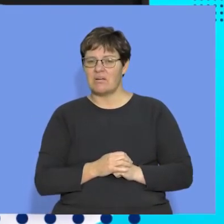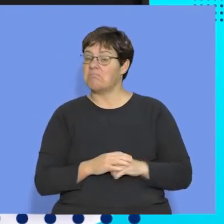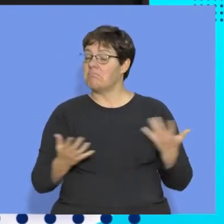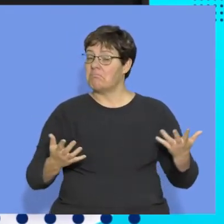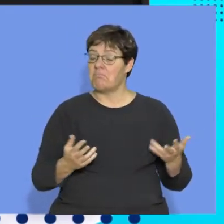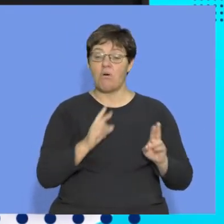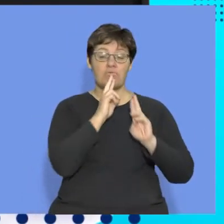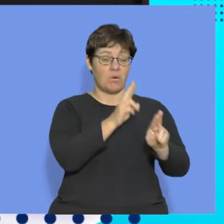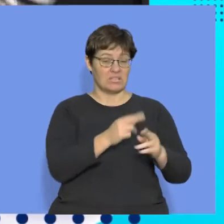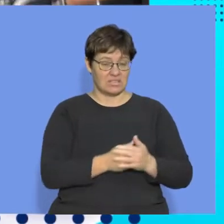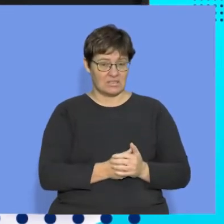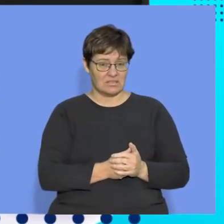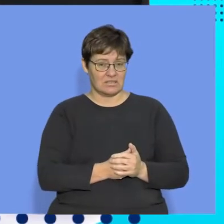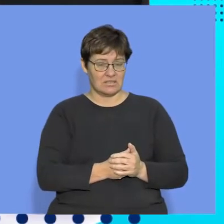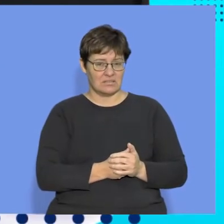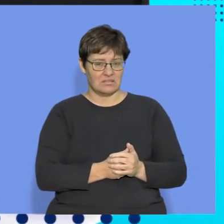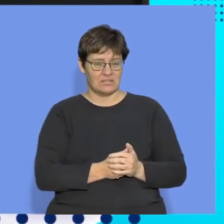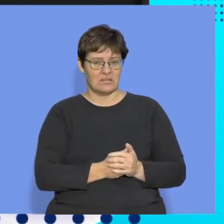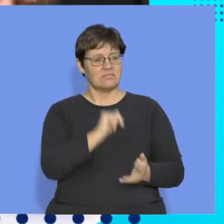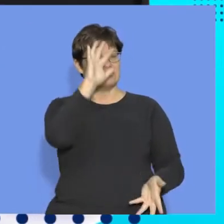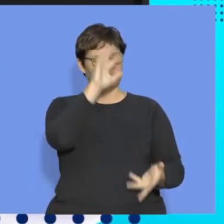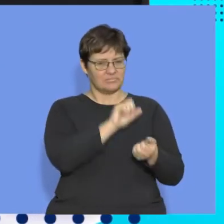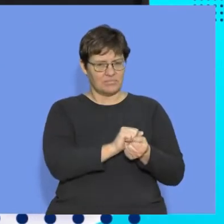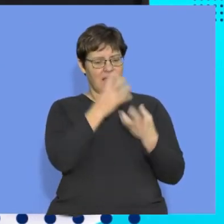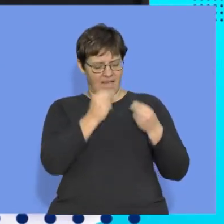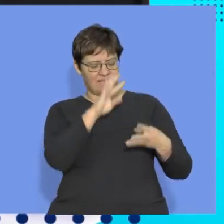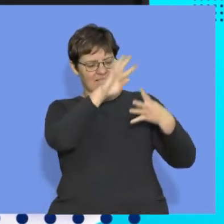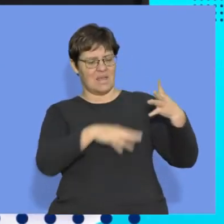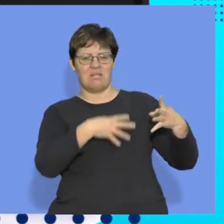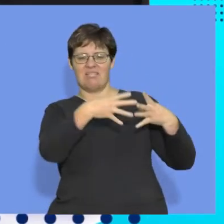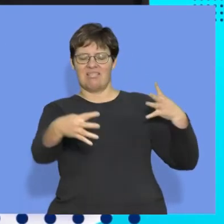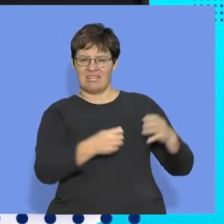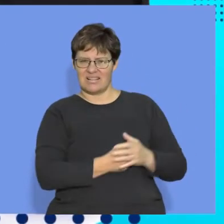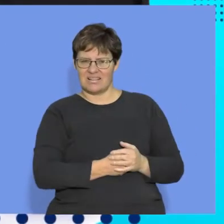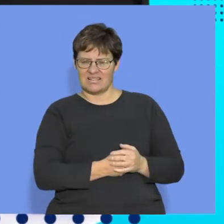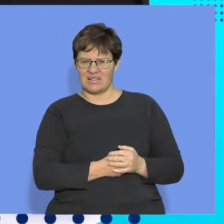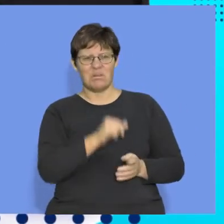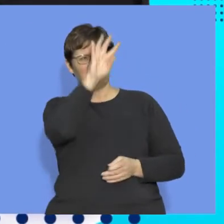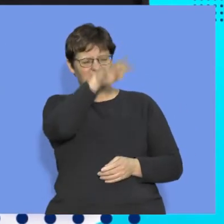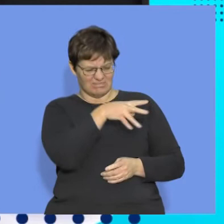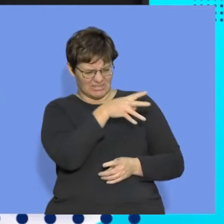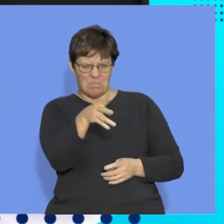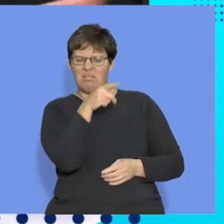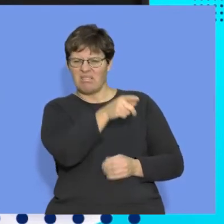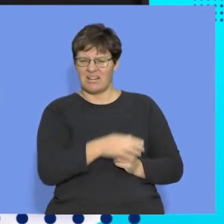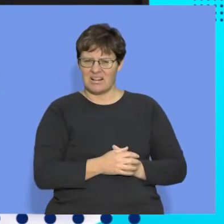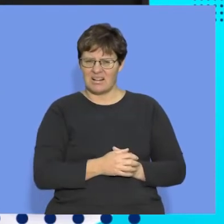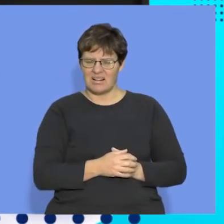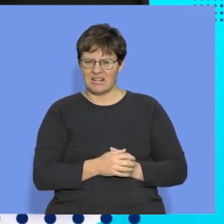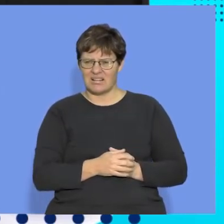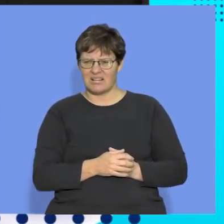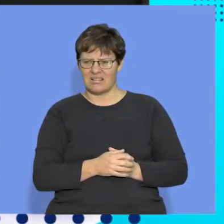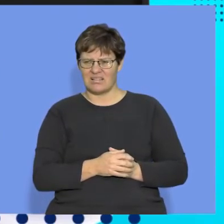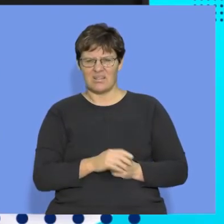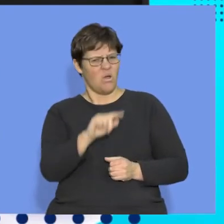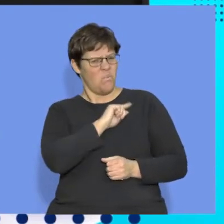report, when they write a report or summary, it will be kind of a table. But we call those contingency table. But ask yourself, why not say table? Why do you